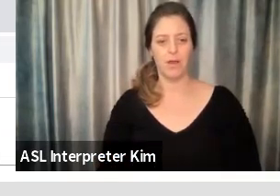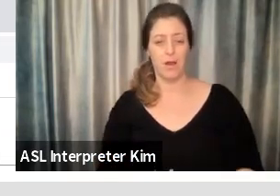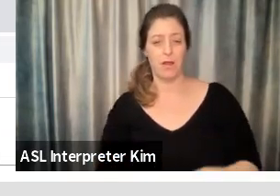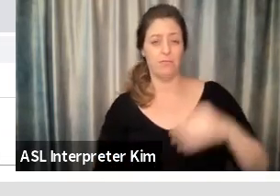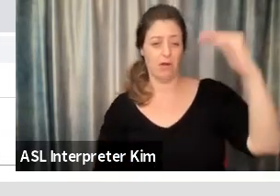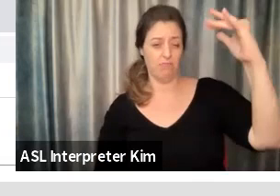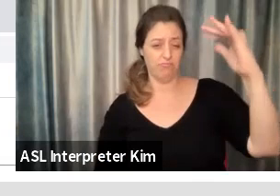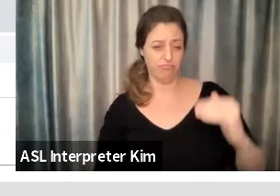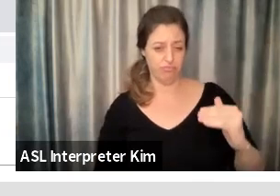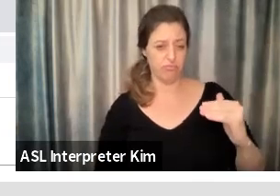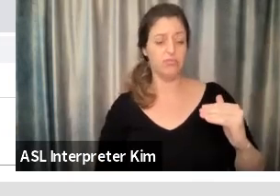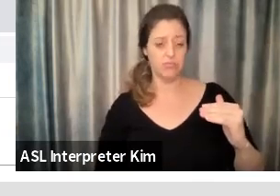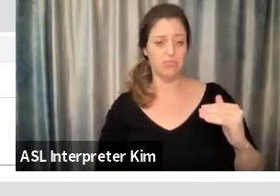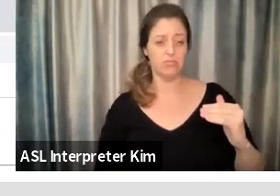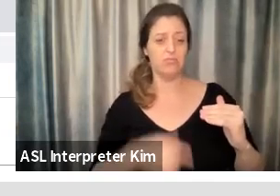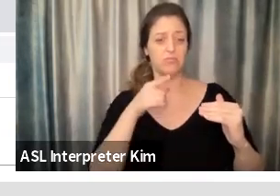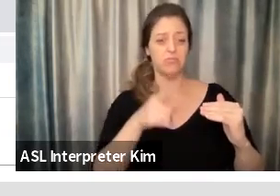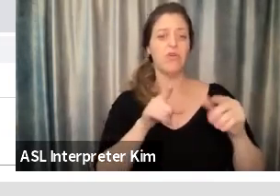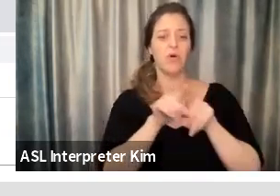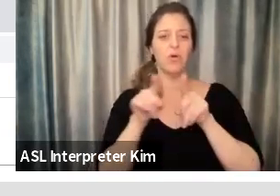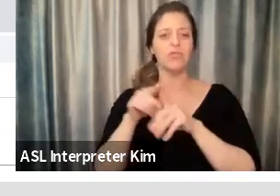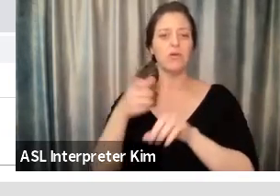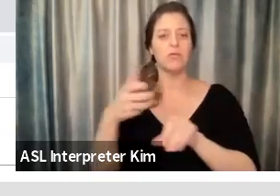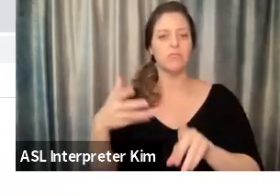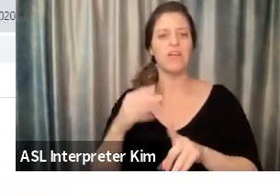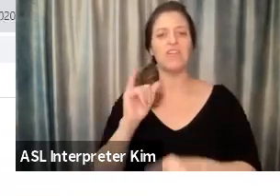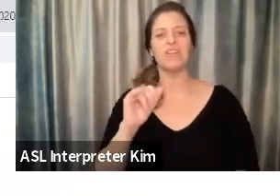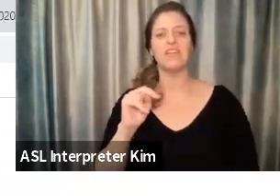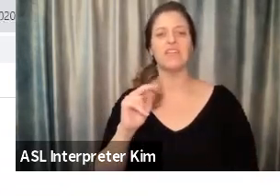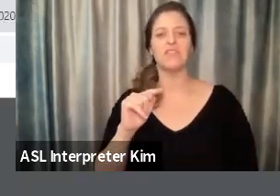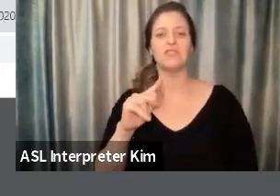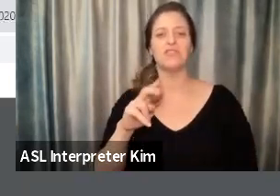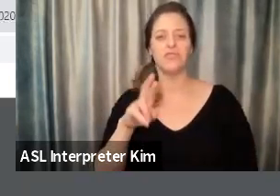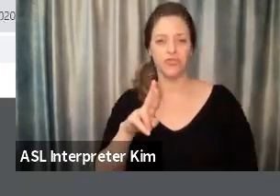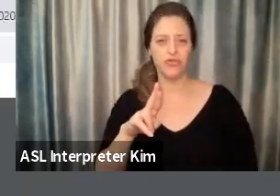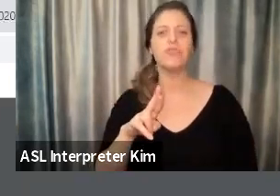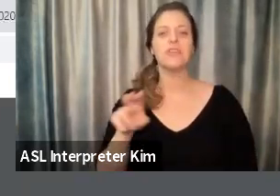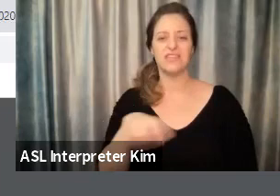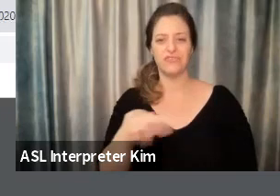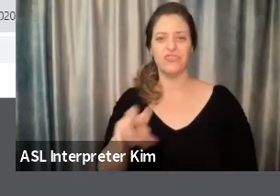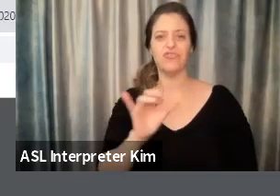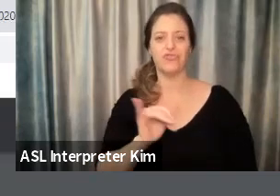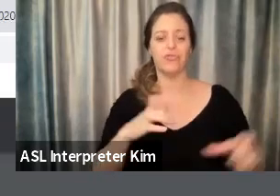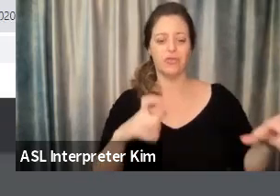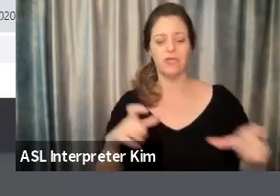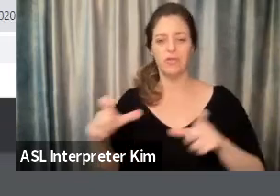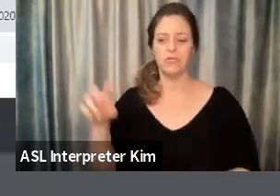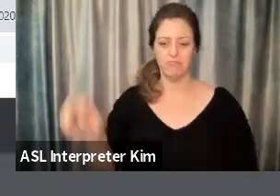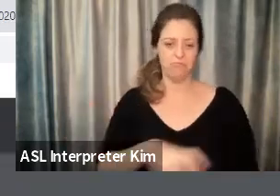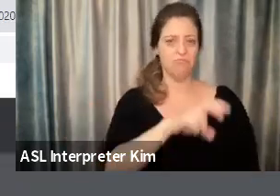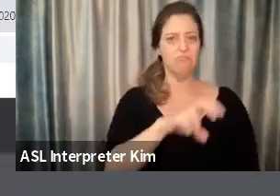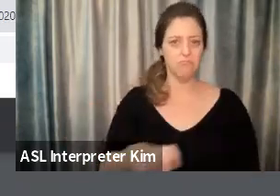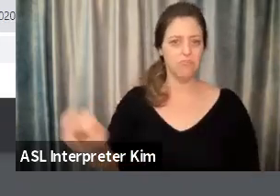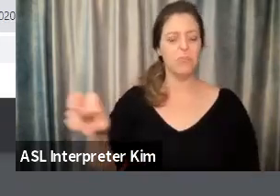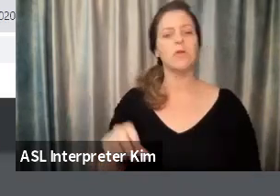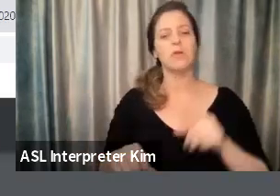also has information about interdistrict transfers as well. You click on this document, it opens up, and then this is the document that you would,